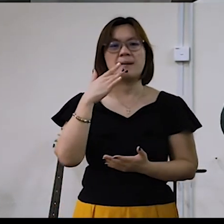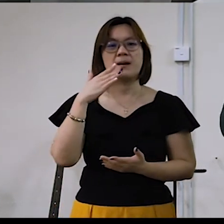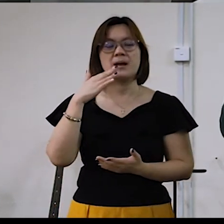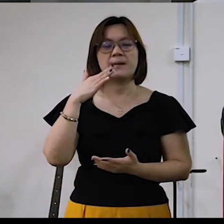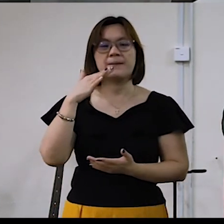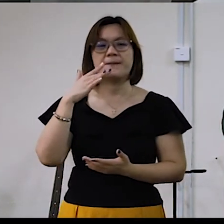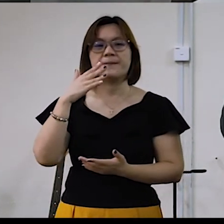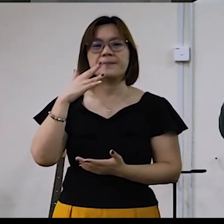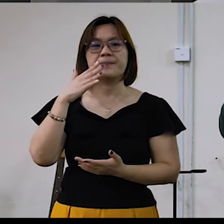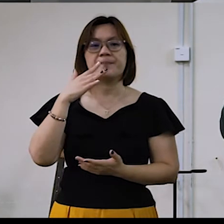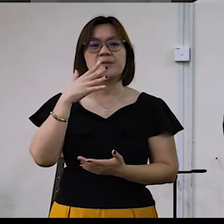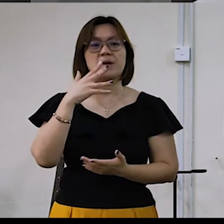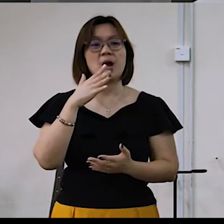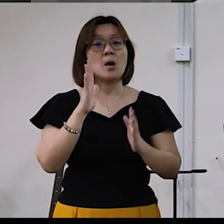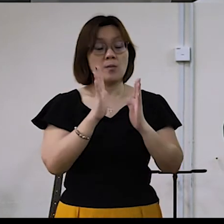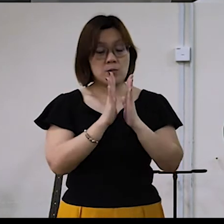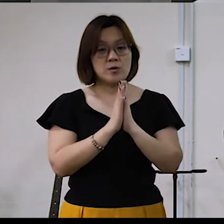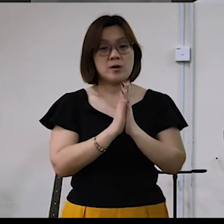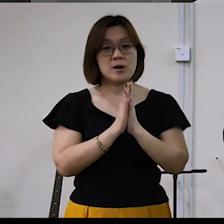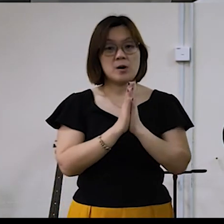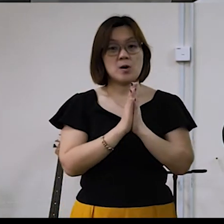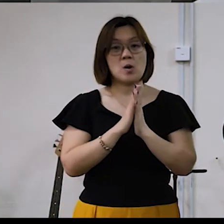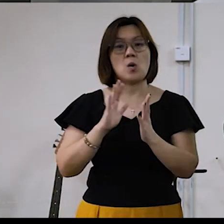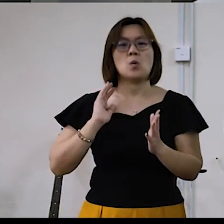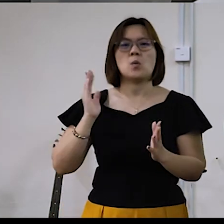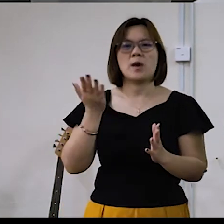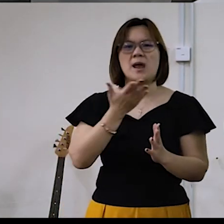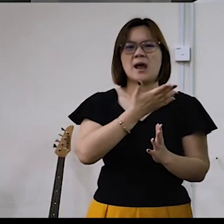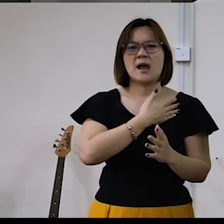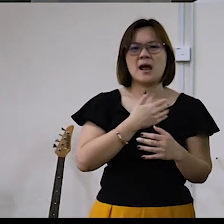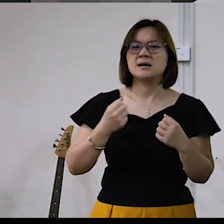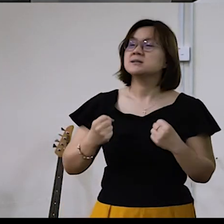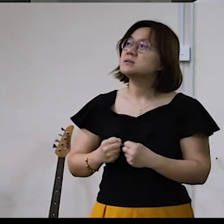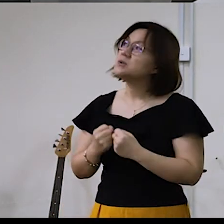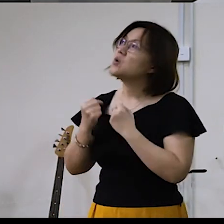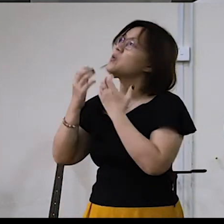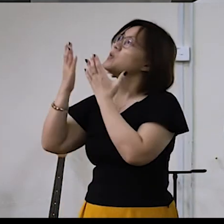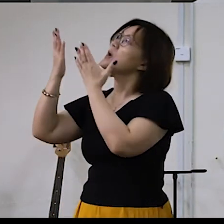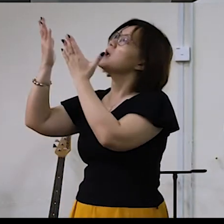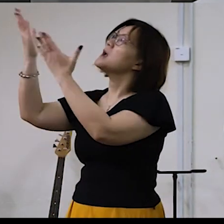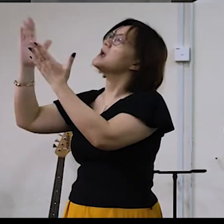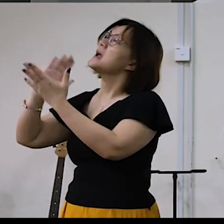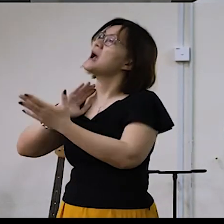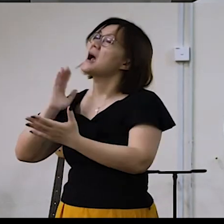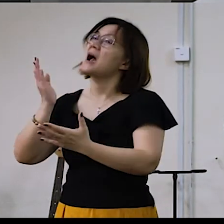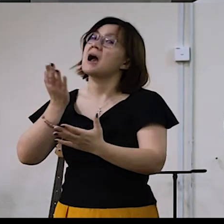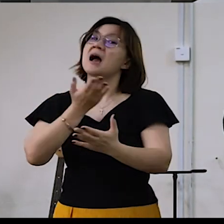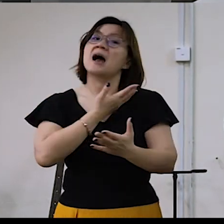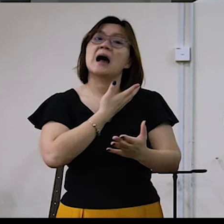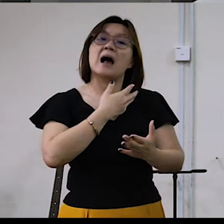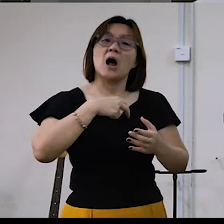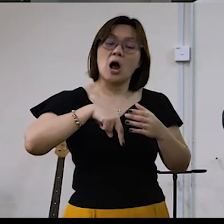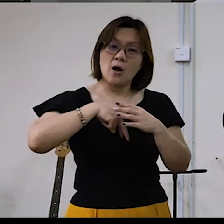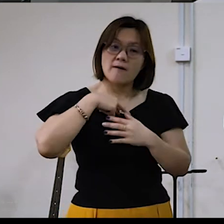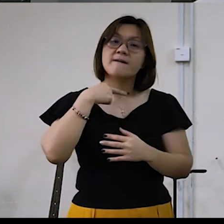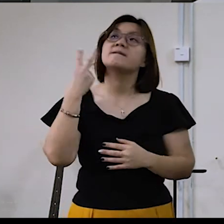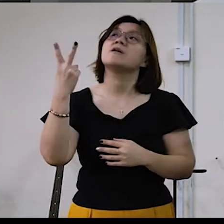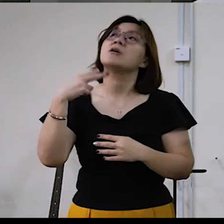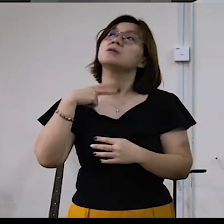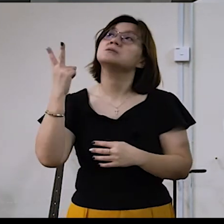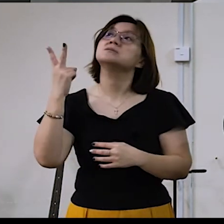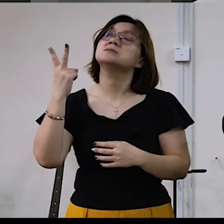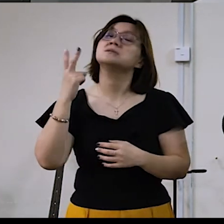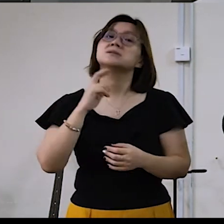what am I doing? I'm surrendering my voice to the Holy. I'm not praying, it's my voice. I'm allowing the